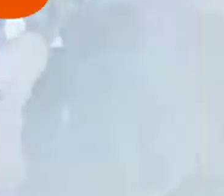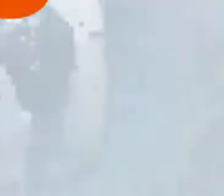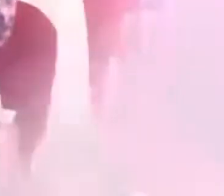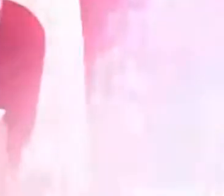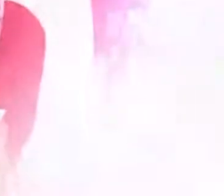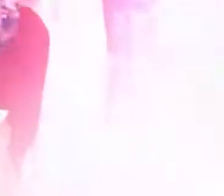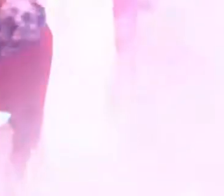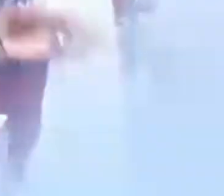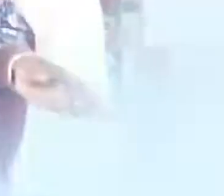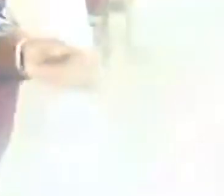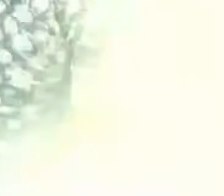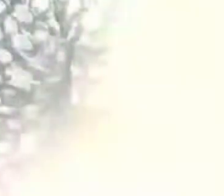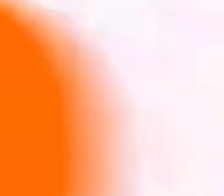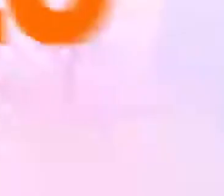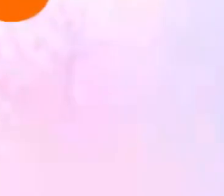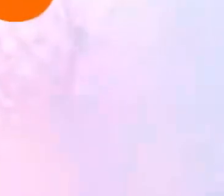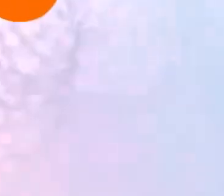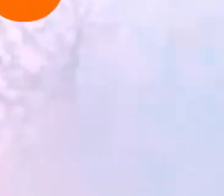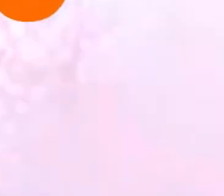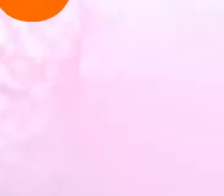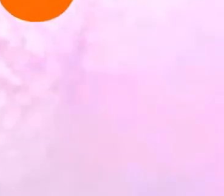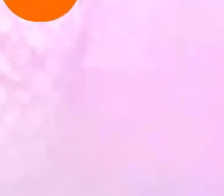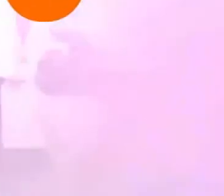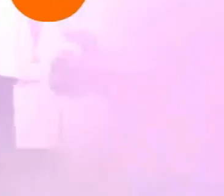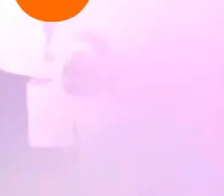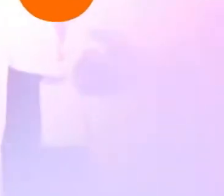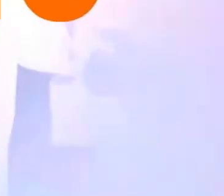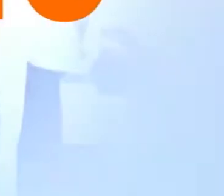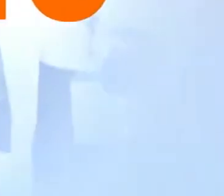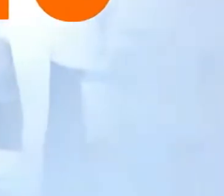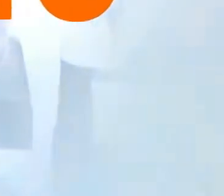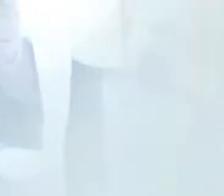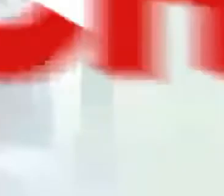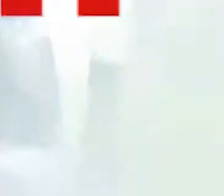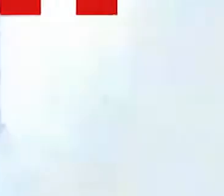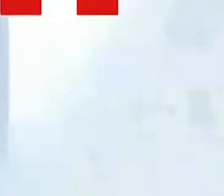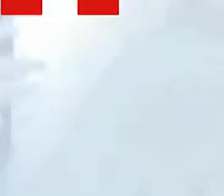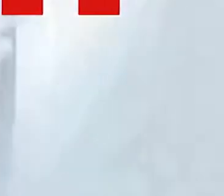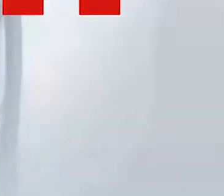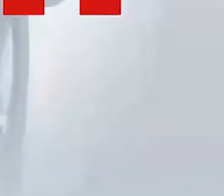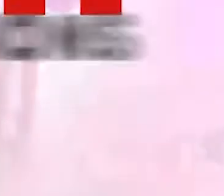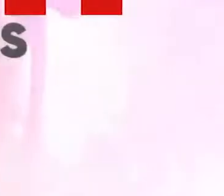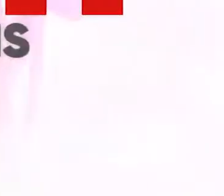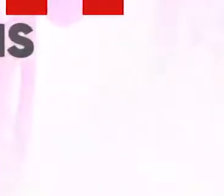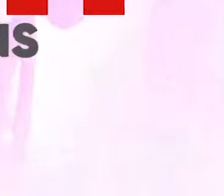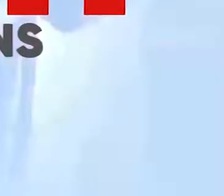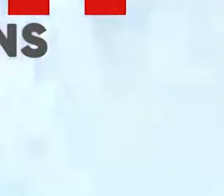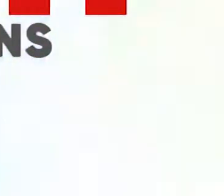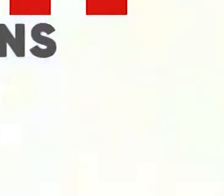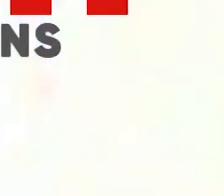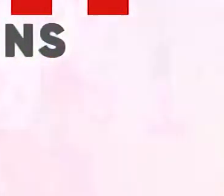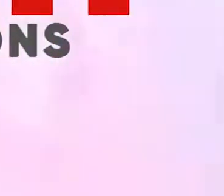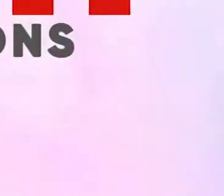nations. Plug in to the annual theme of the Church of Pentecost for 2020, a glorious church to possess